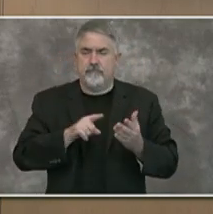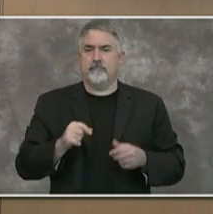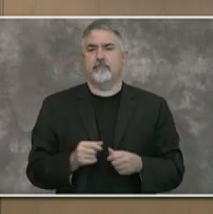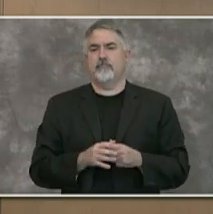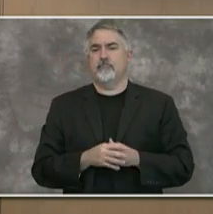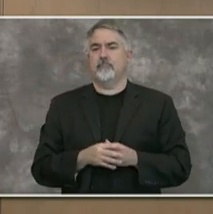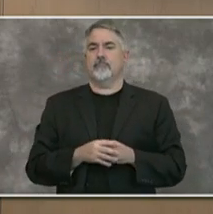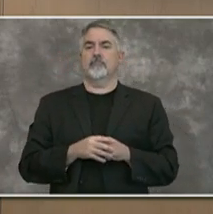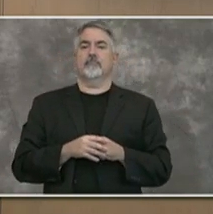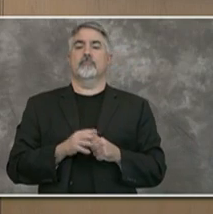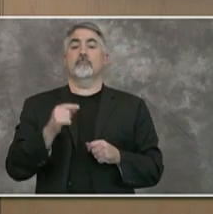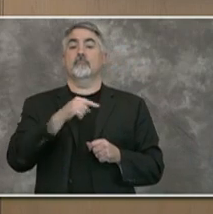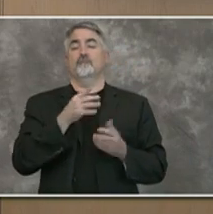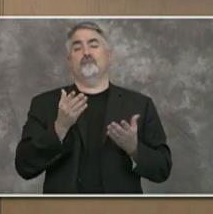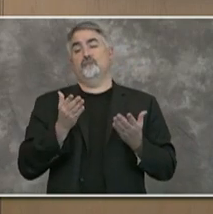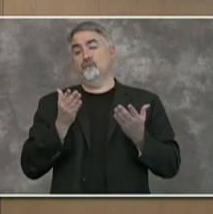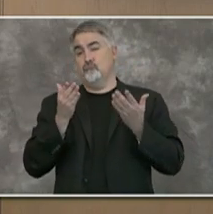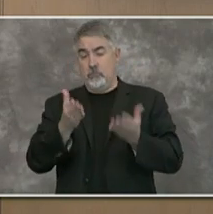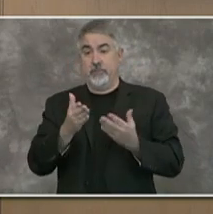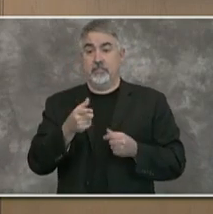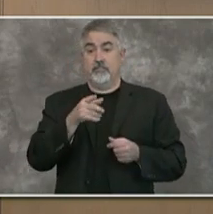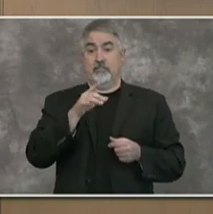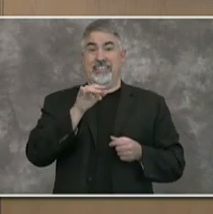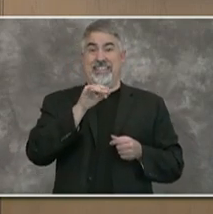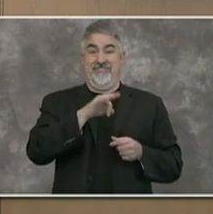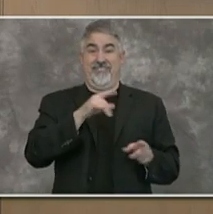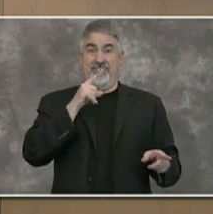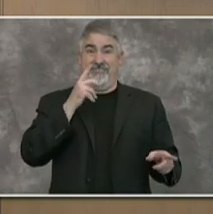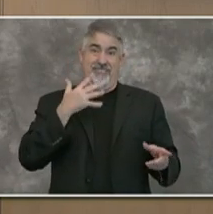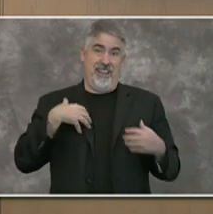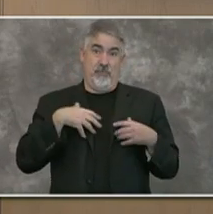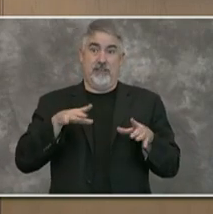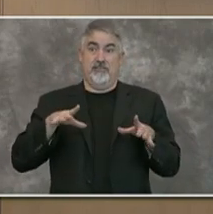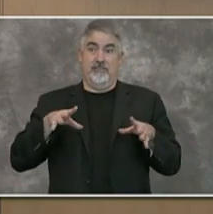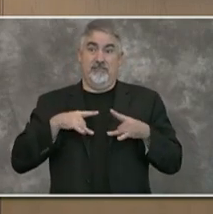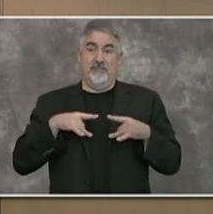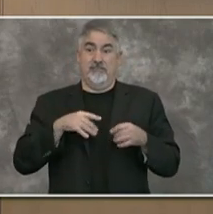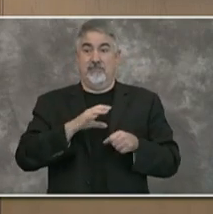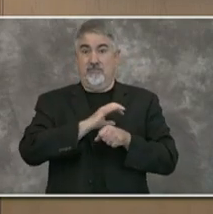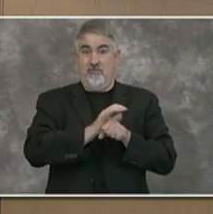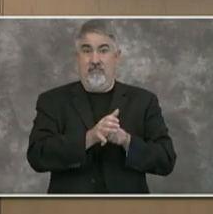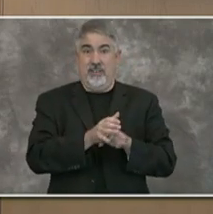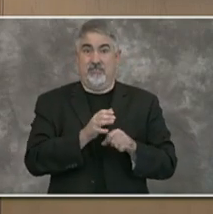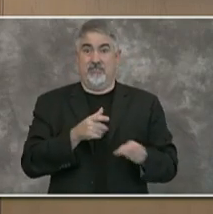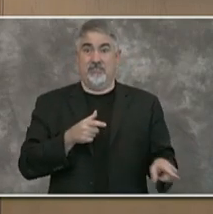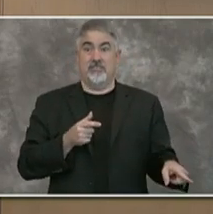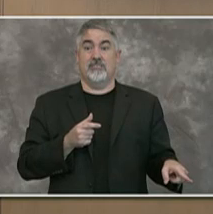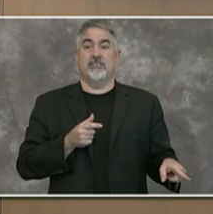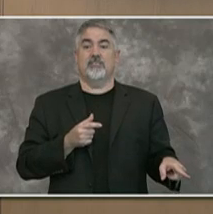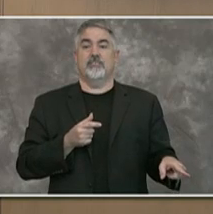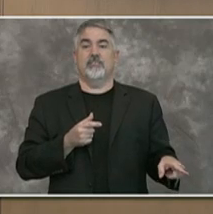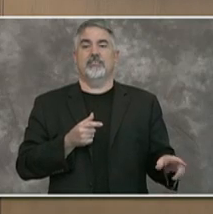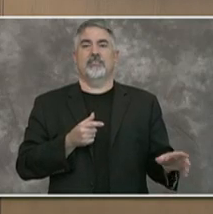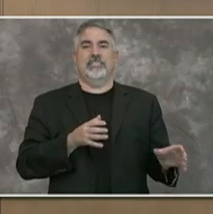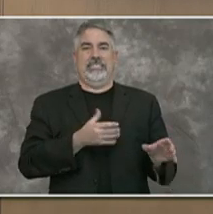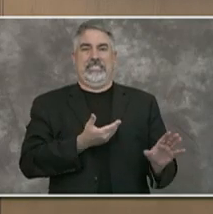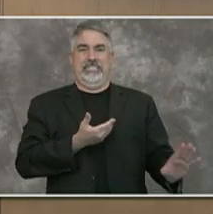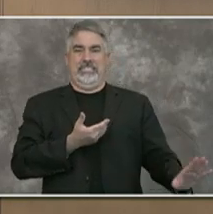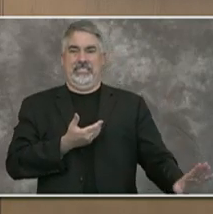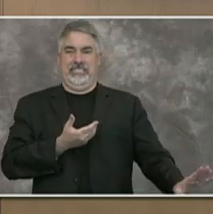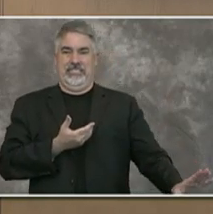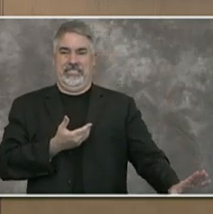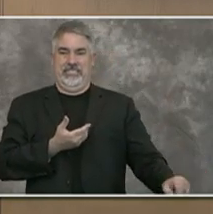that if an individual is positive for COVID-19, that in addition to separating or isolating themselves from